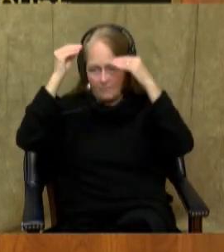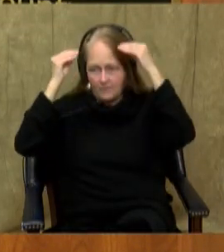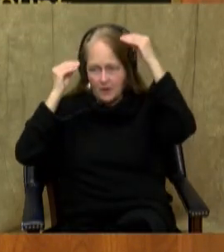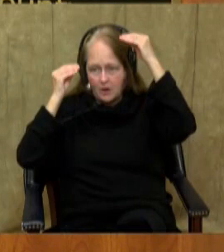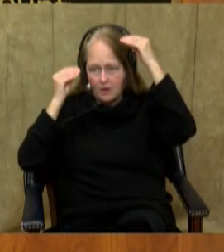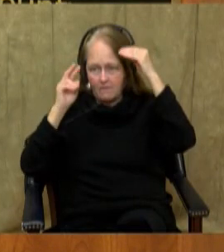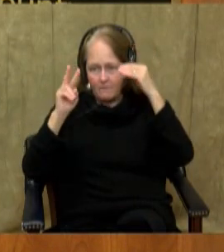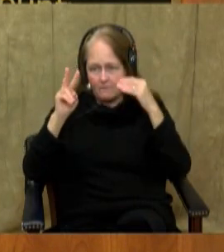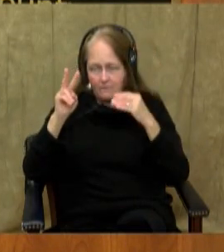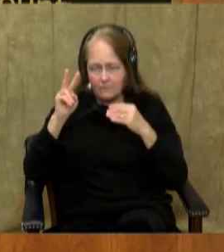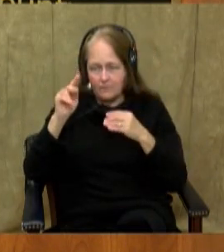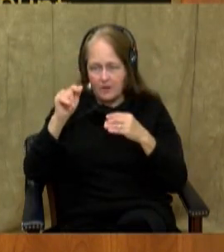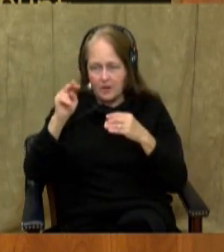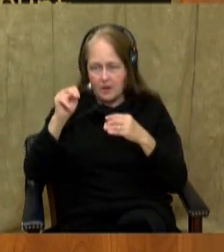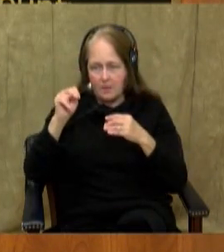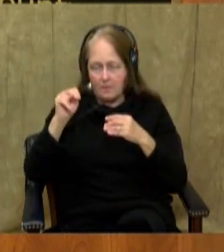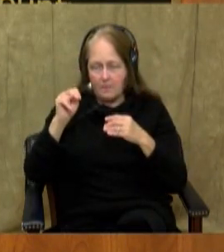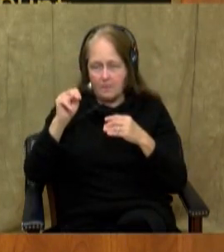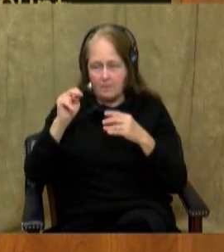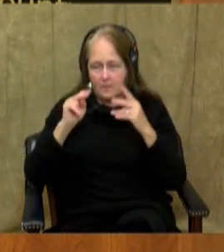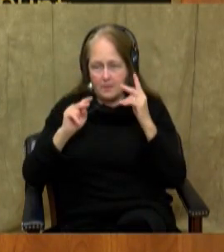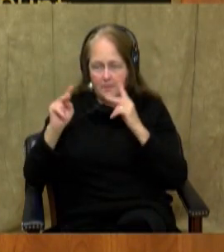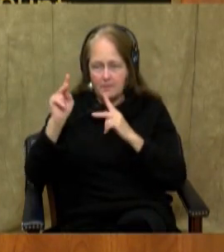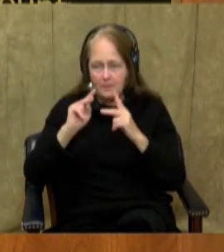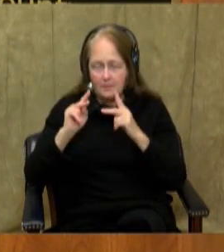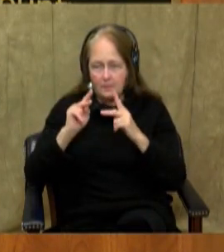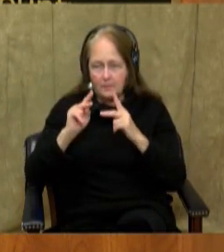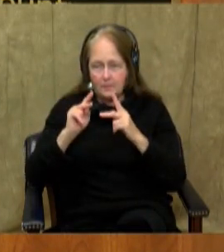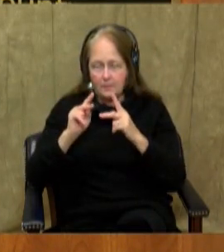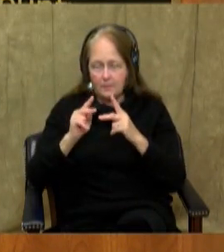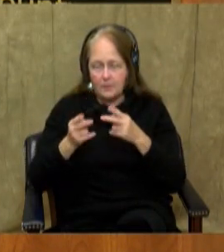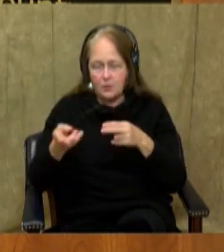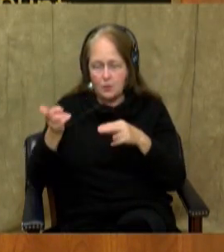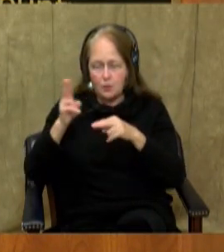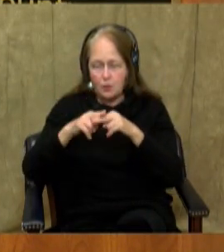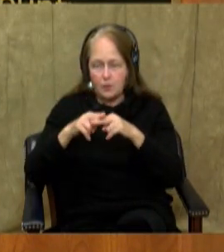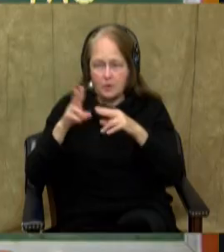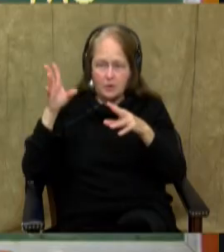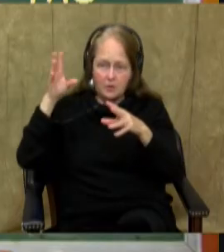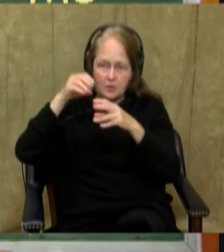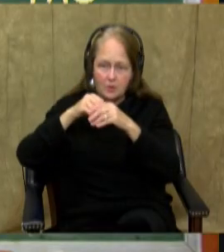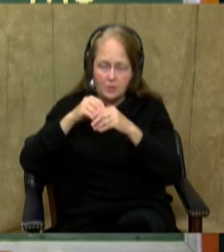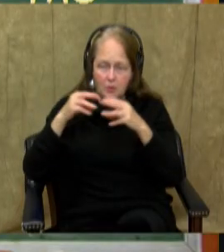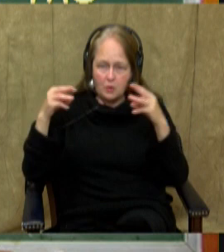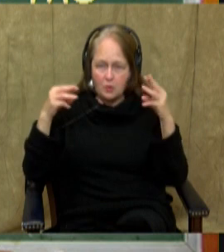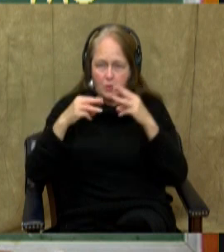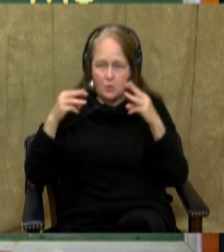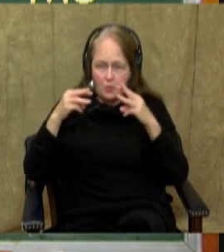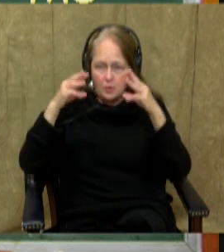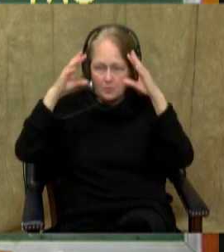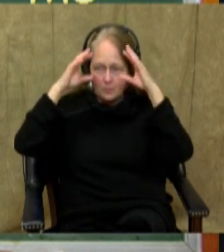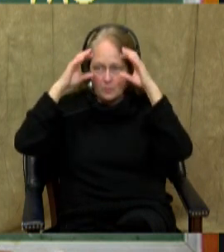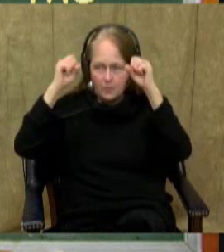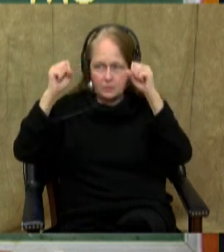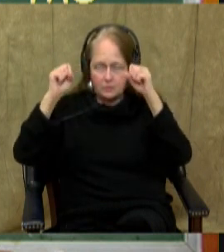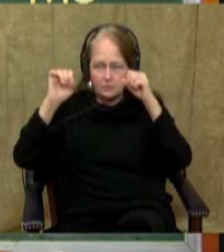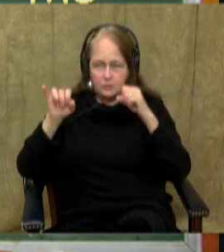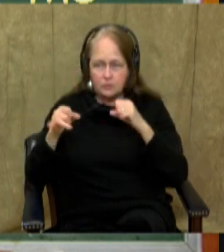Vietnamese. Escalation, policy of increased involvement in the war followed by President